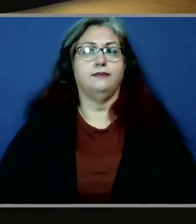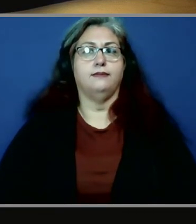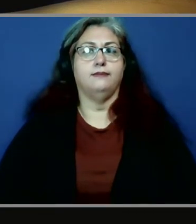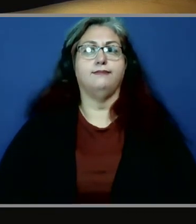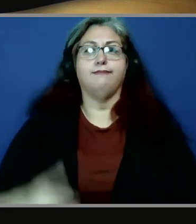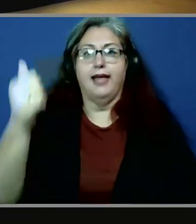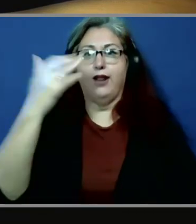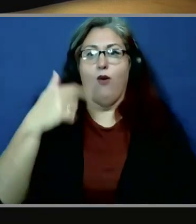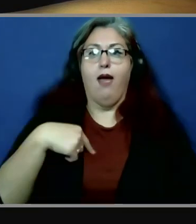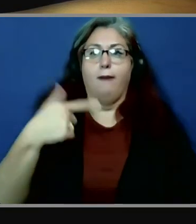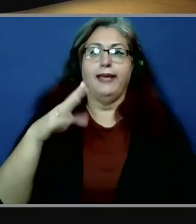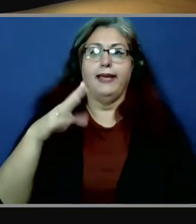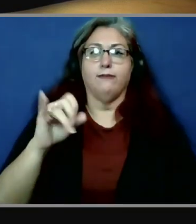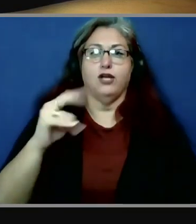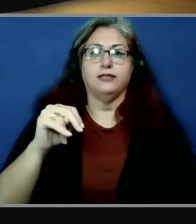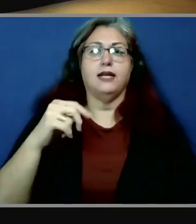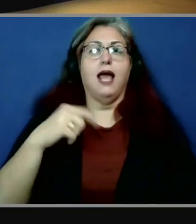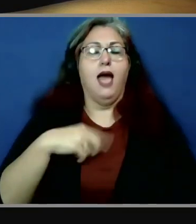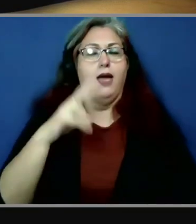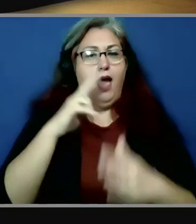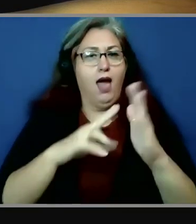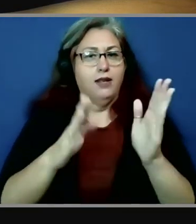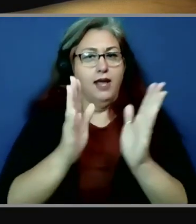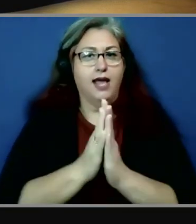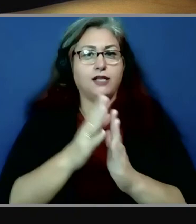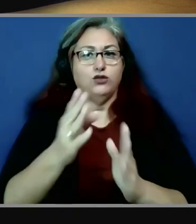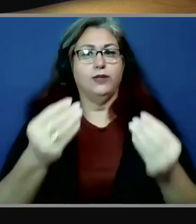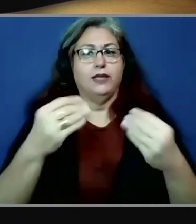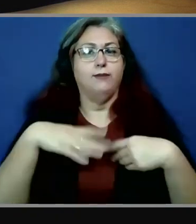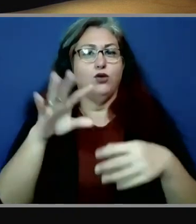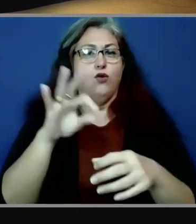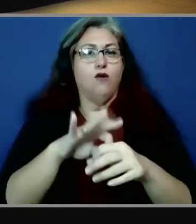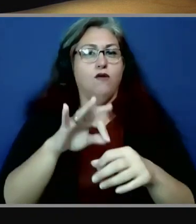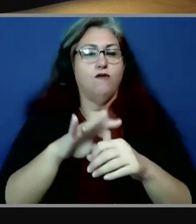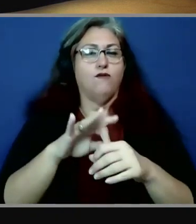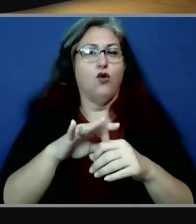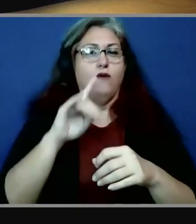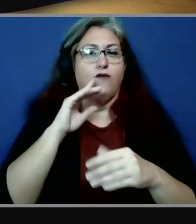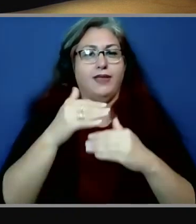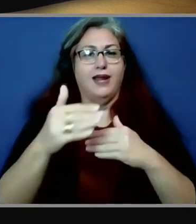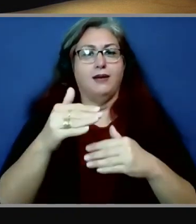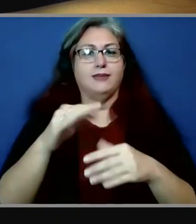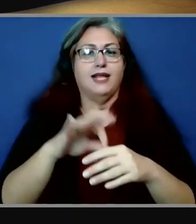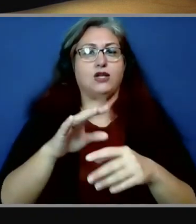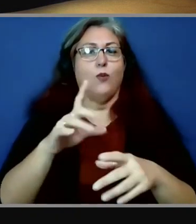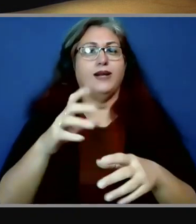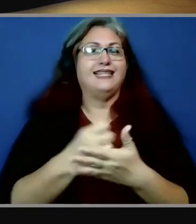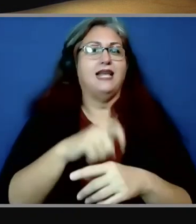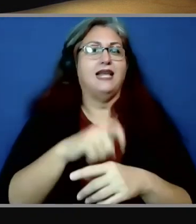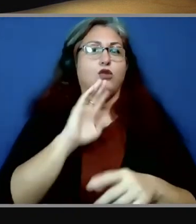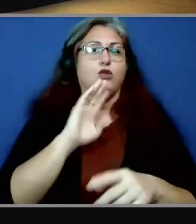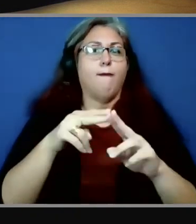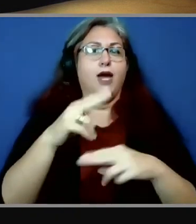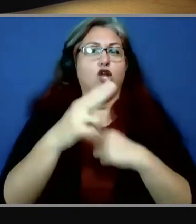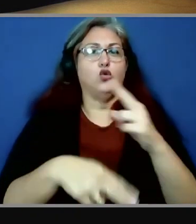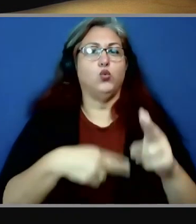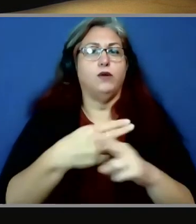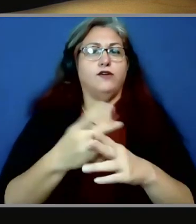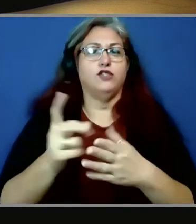Aloha, I'm Gabe Johnson, and I humbly ask for your vote in the upcoming election. I just wanted to take a quick time to talk about universal